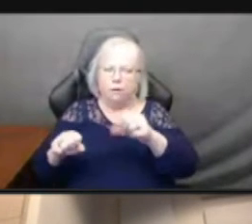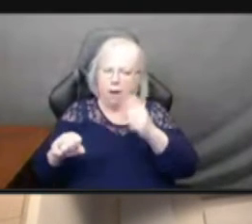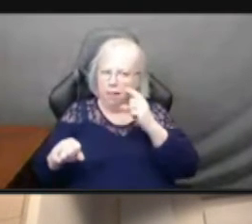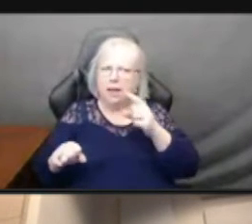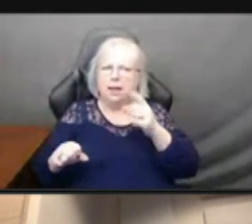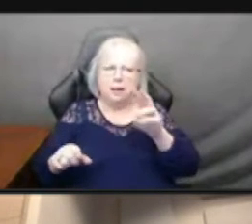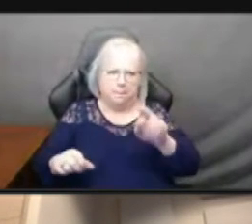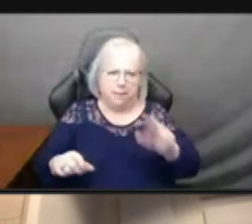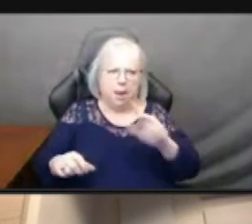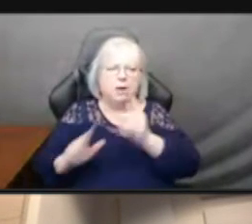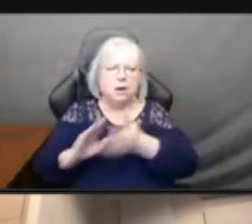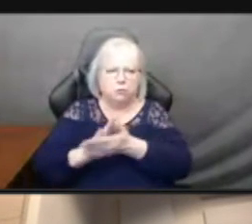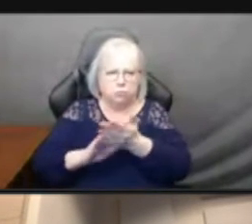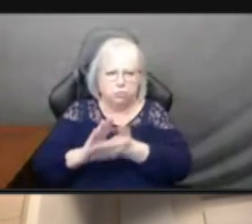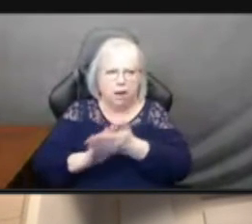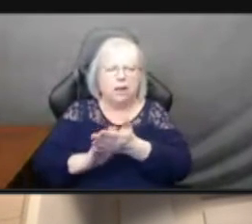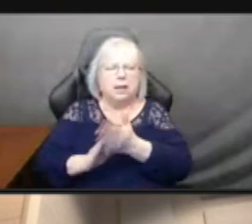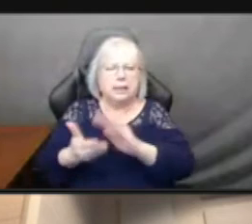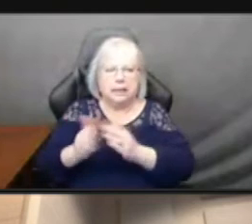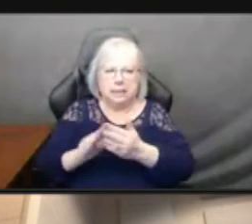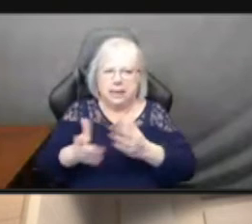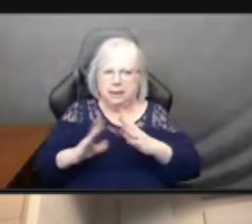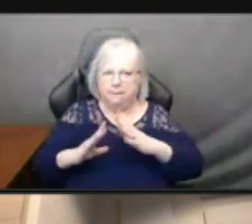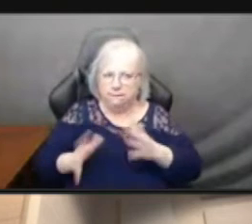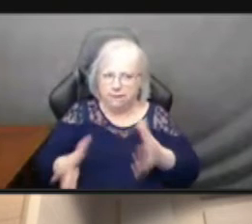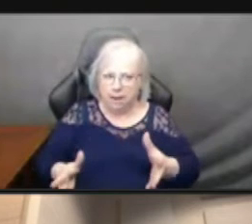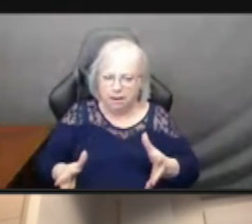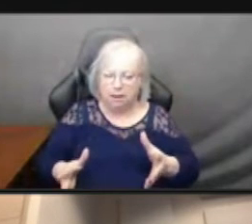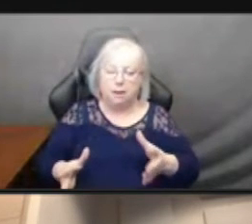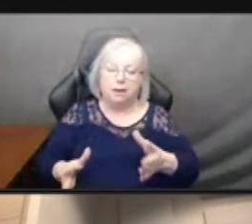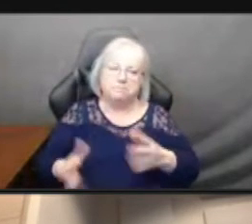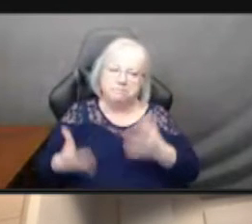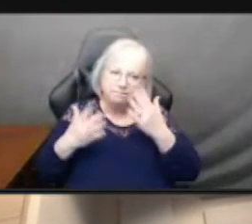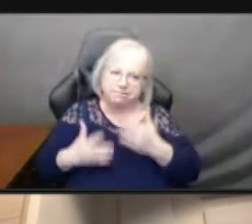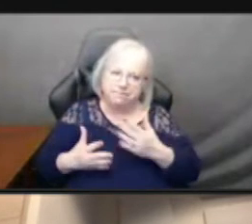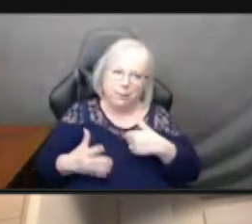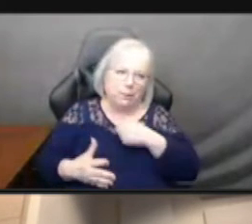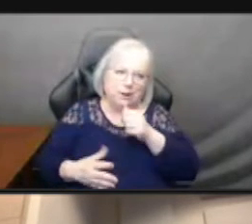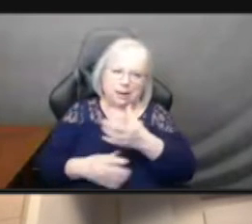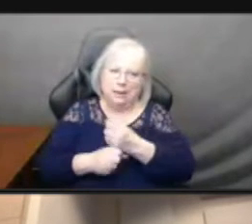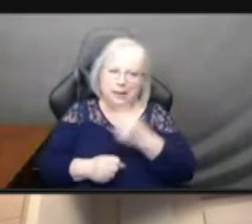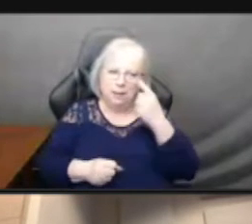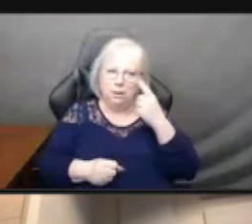city fine. Unfortunately, we didn't get the 1 cent sales tax to improve things.